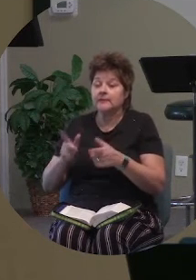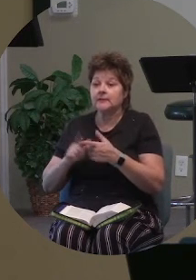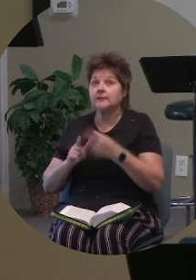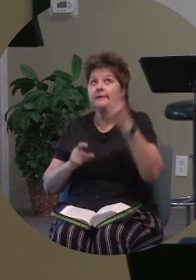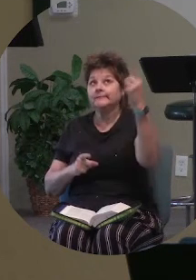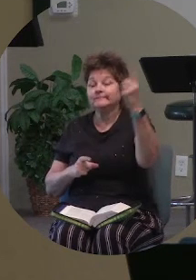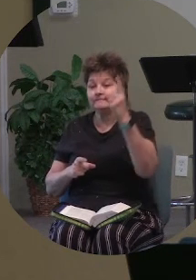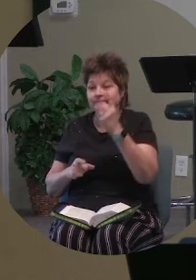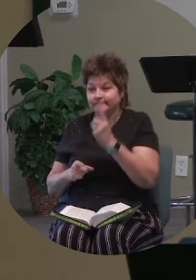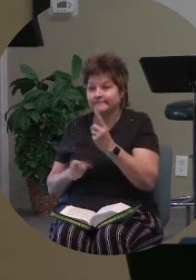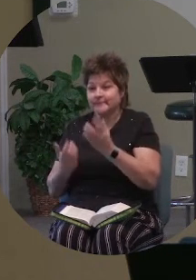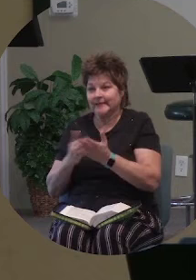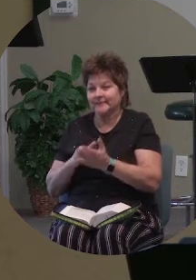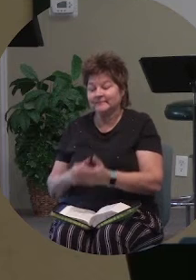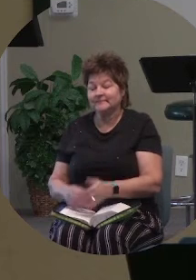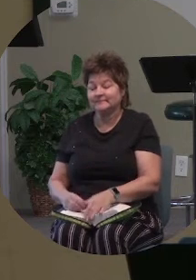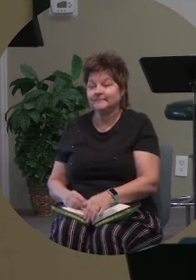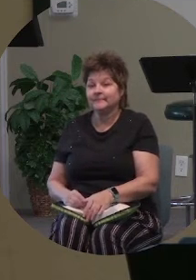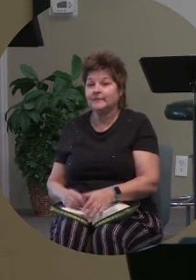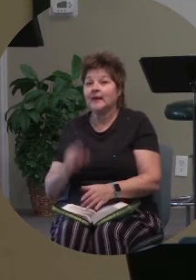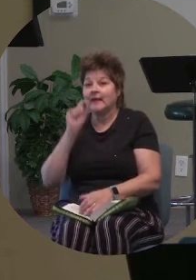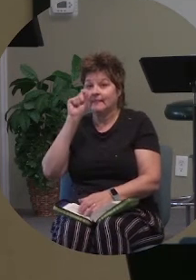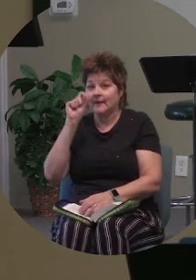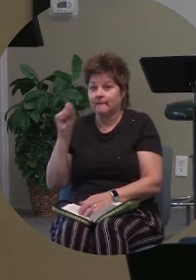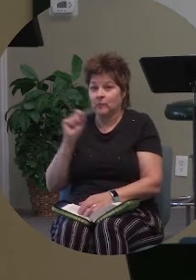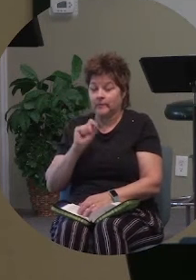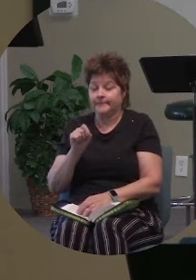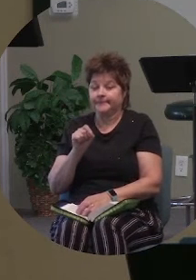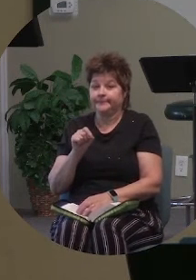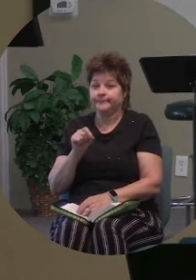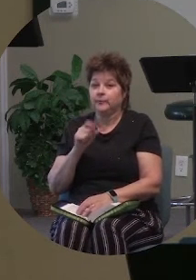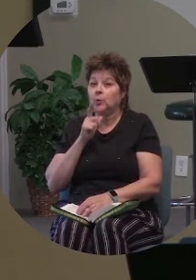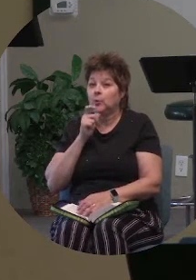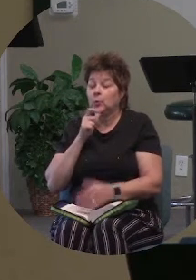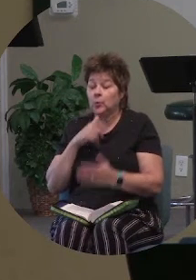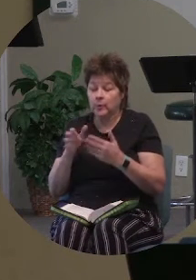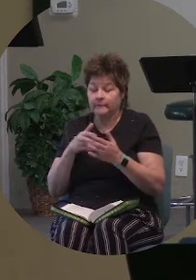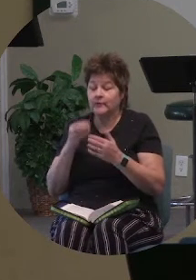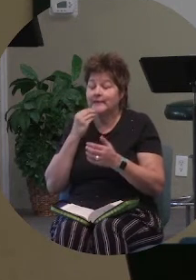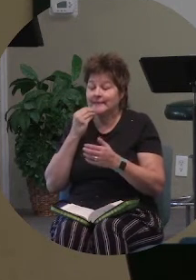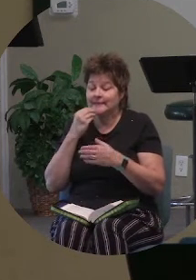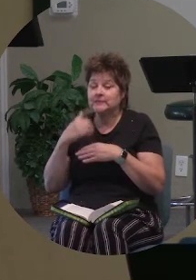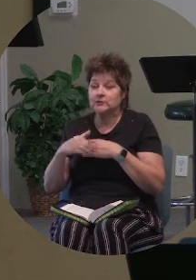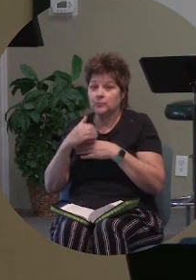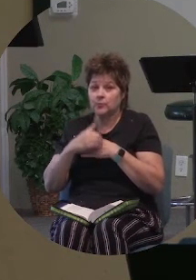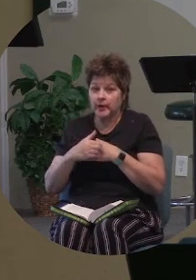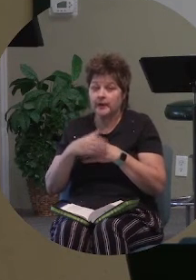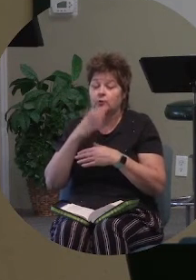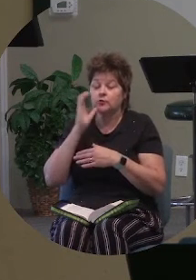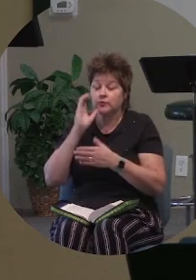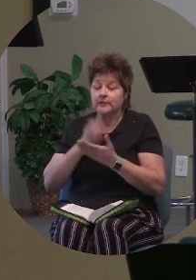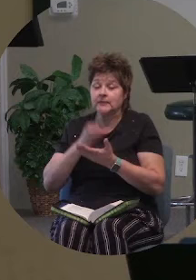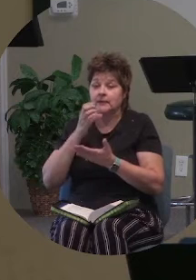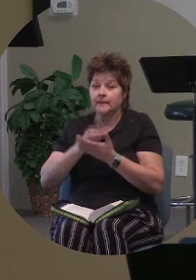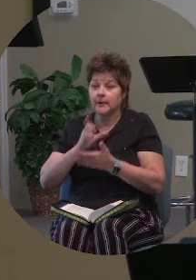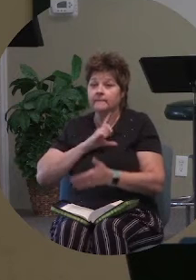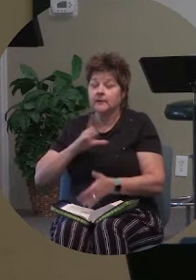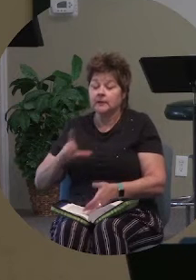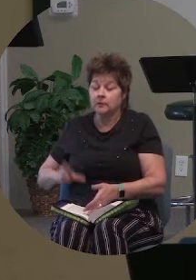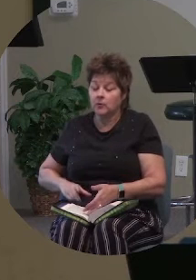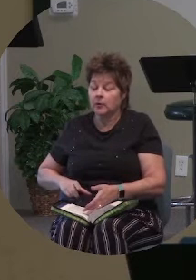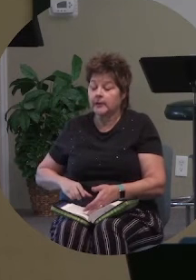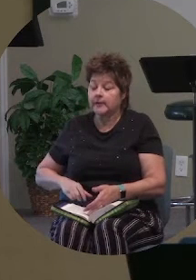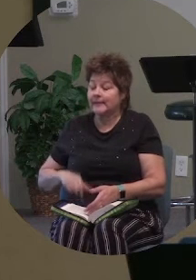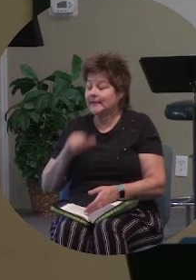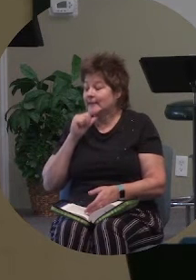comes. Therefore, whoever eats the bread or drinks of the cup of the Lord in